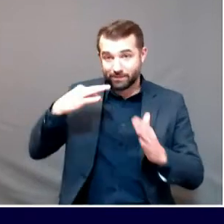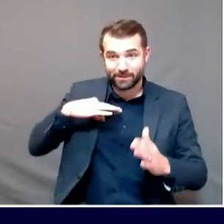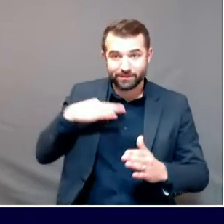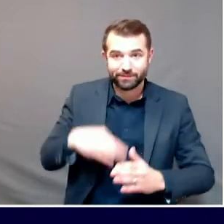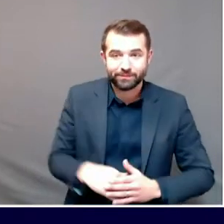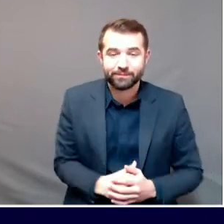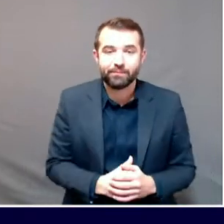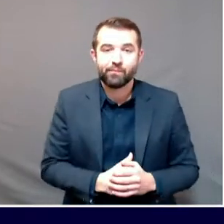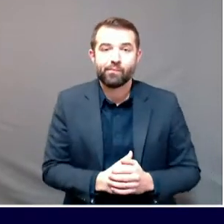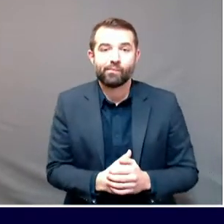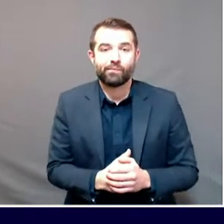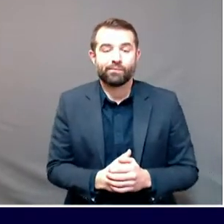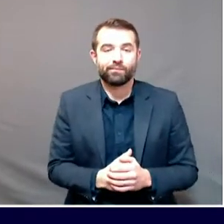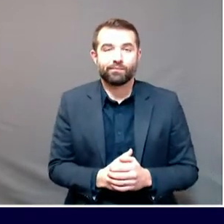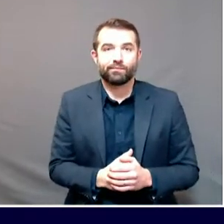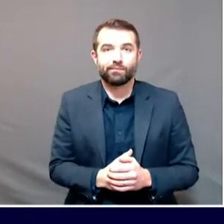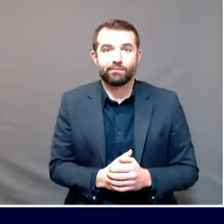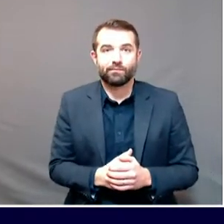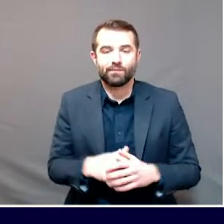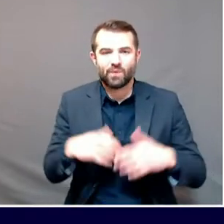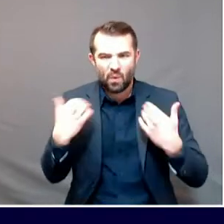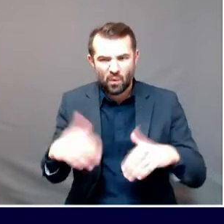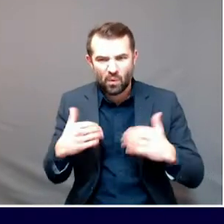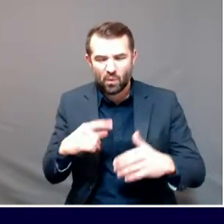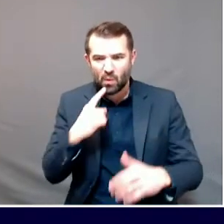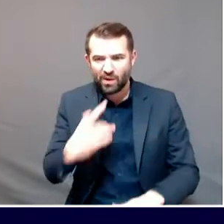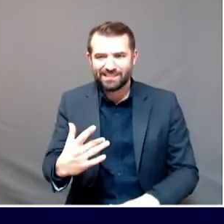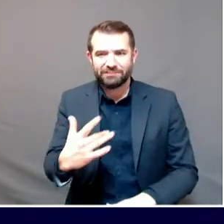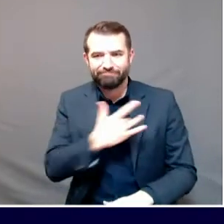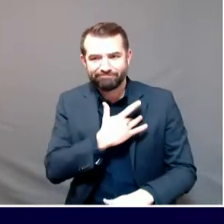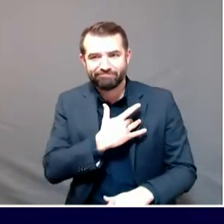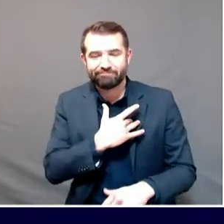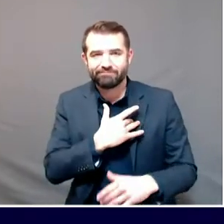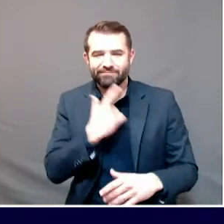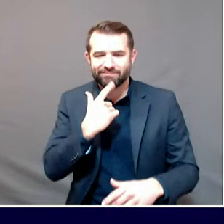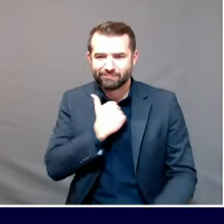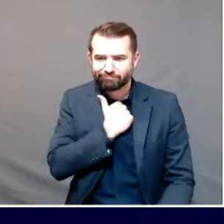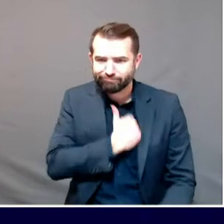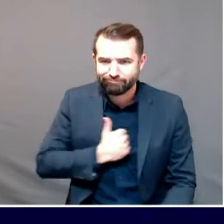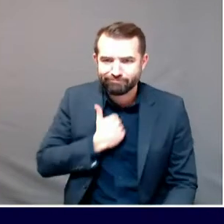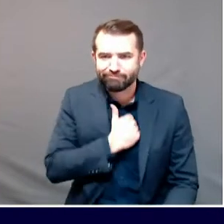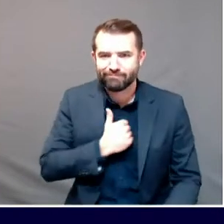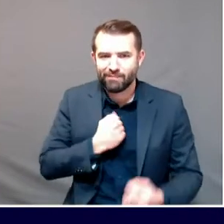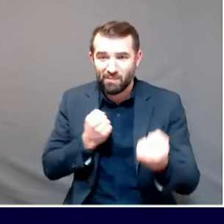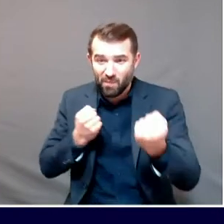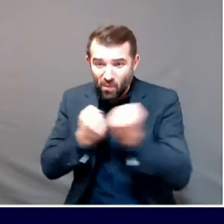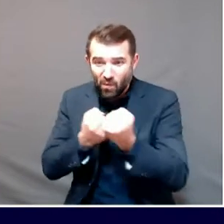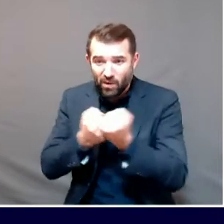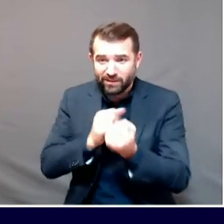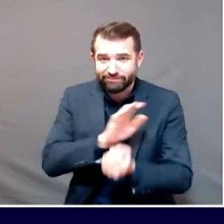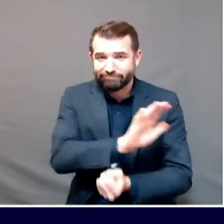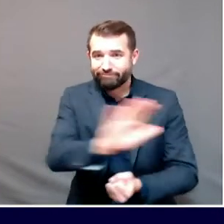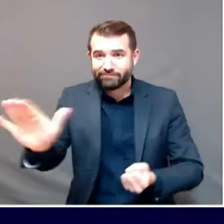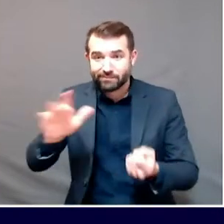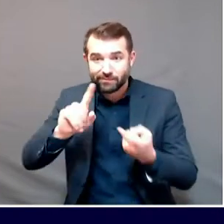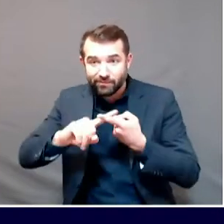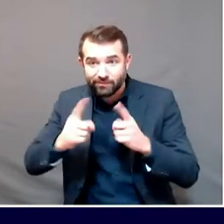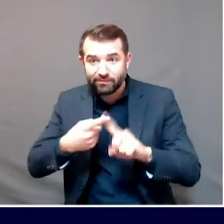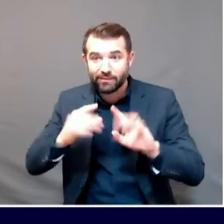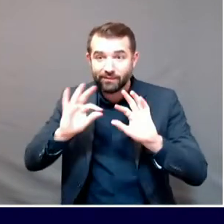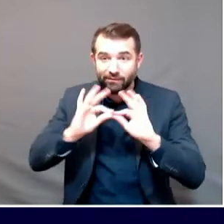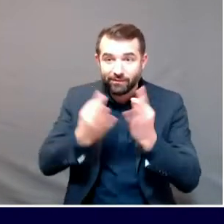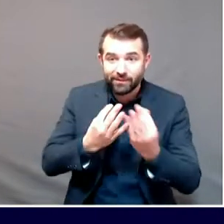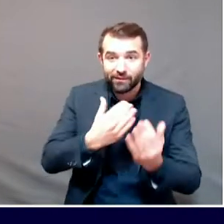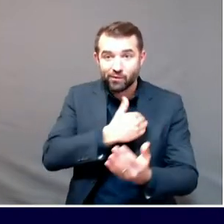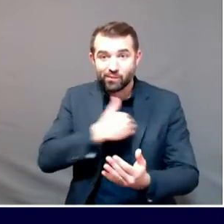moment to offer our deepest condolences to the friends, family members, and communities of all of these